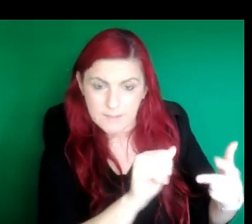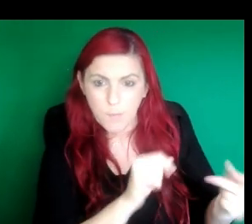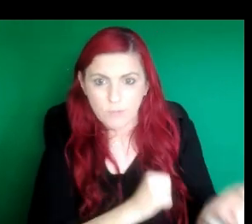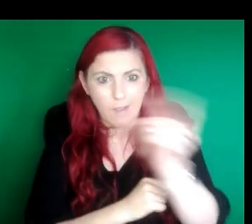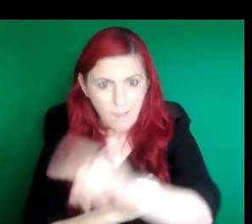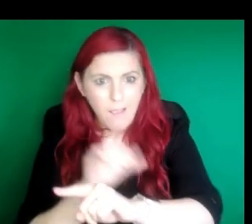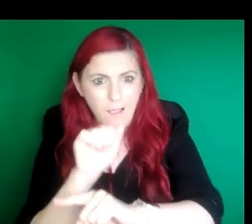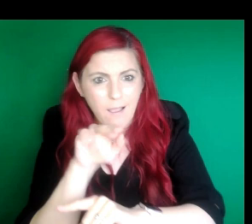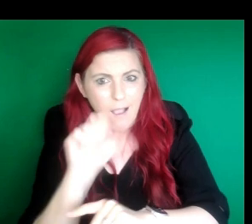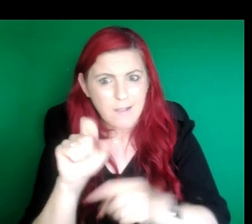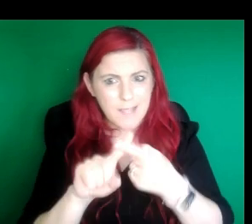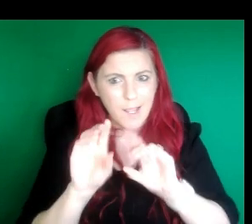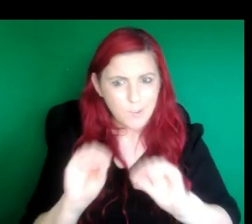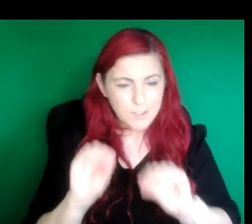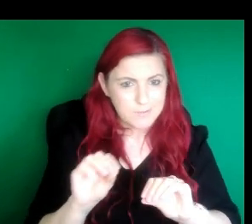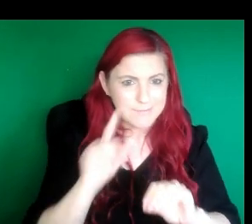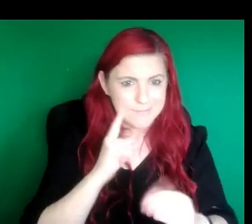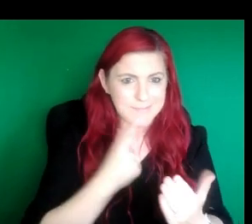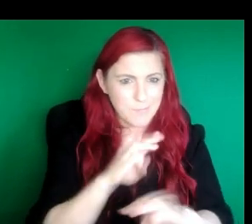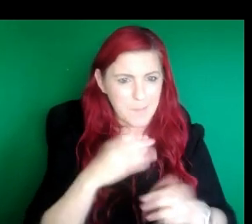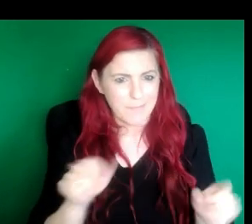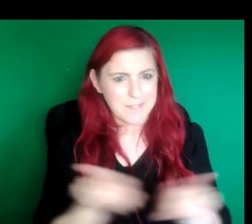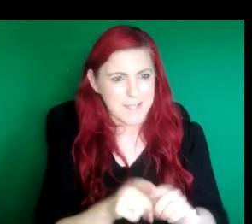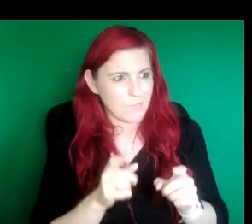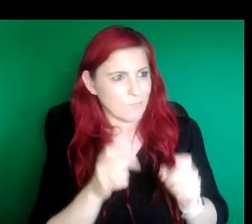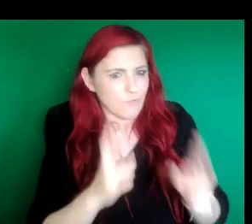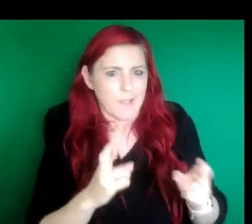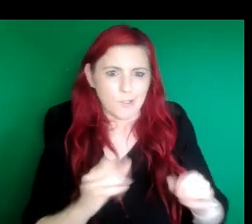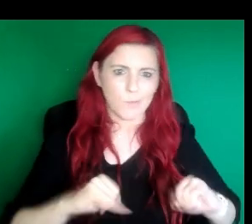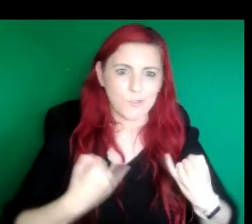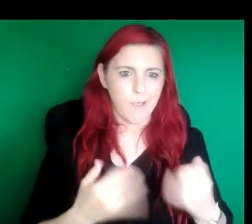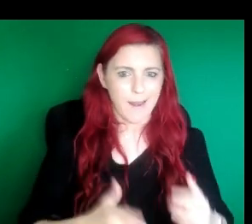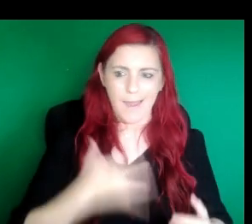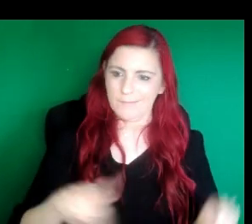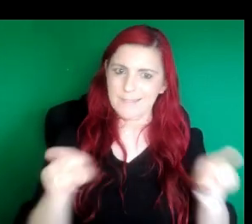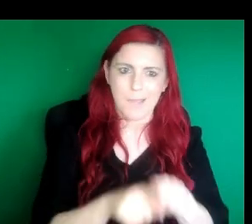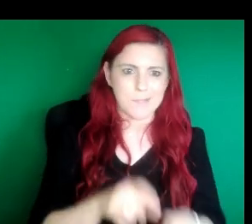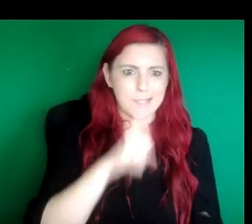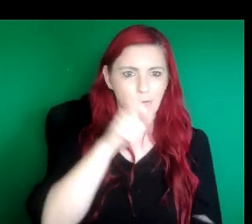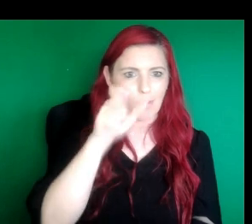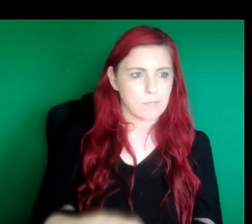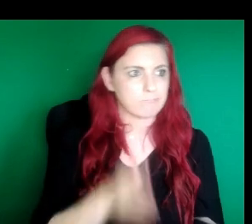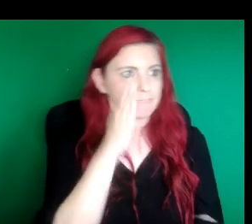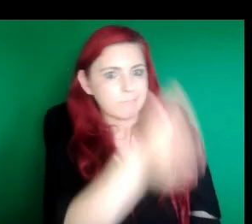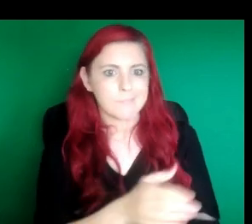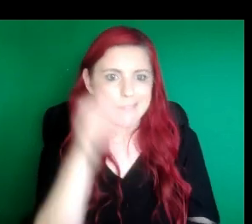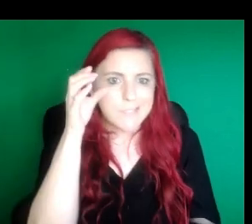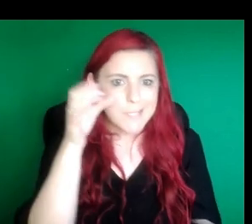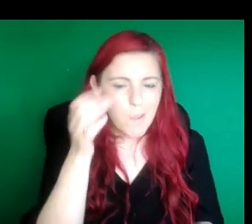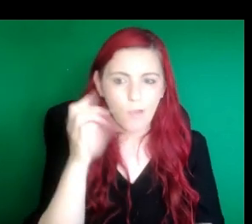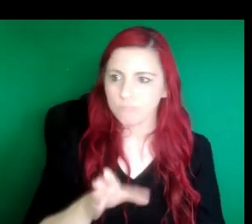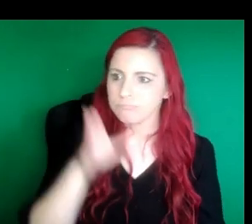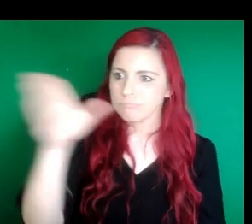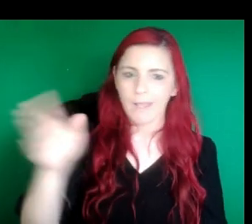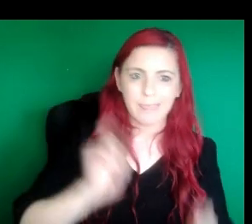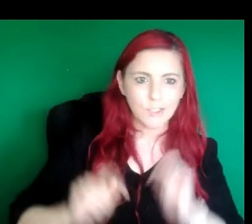important. But deaf people also have the same right to enjoy life in the same way that a hearing person does and go to the cinema and